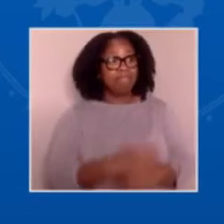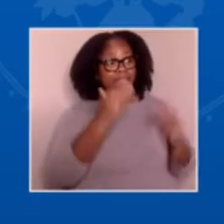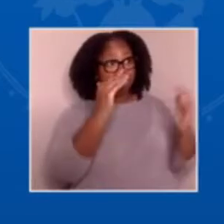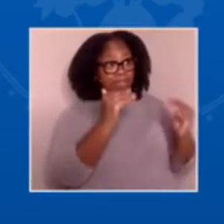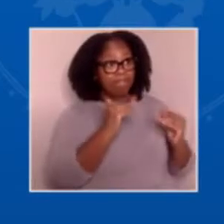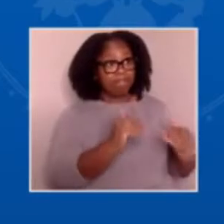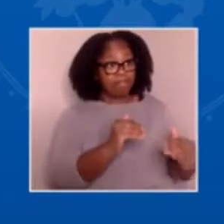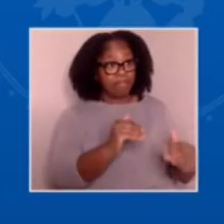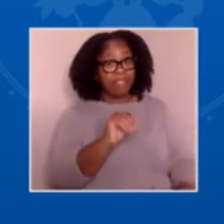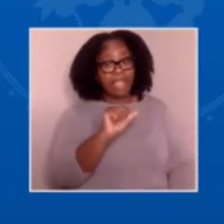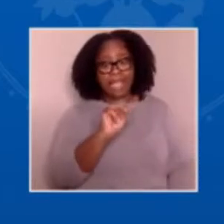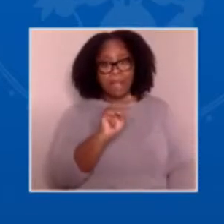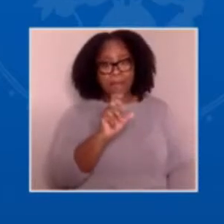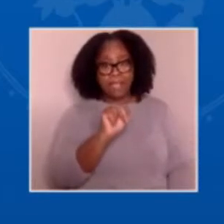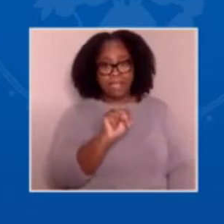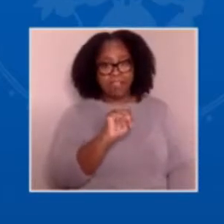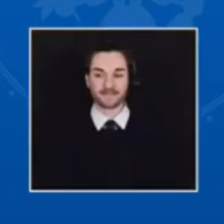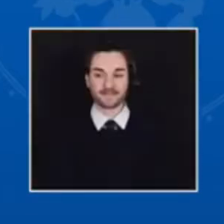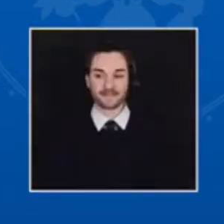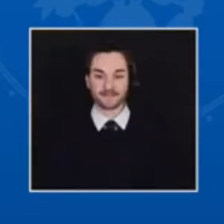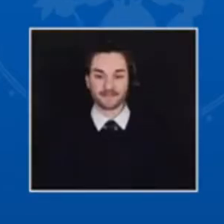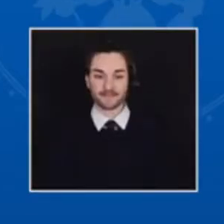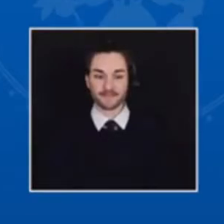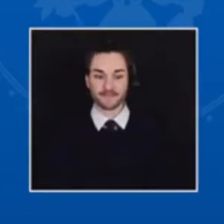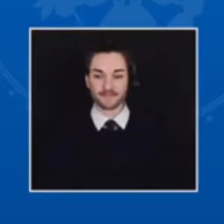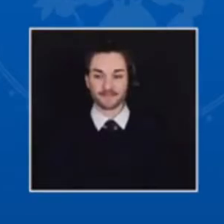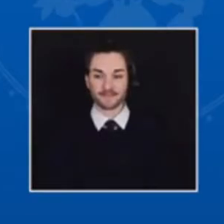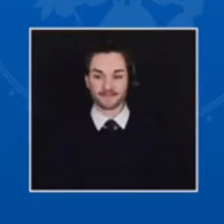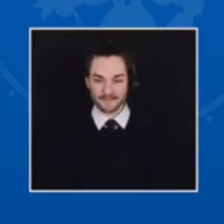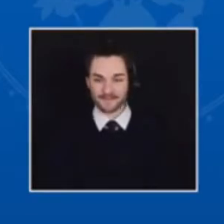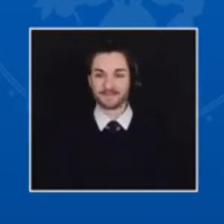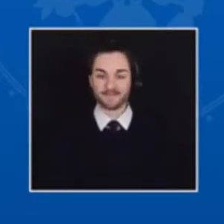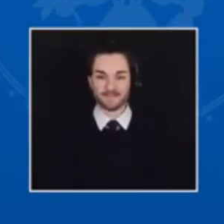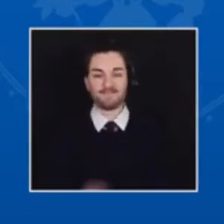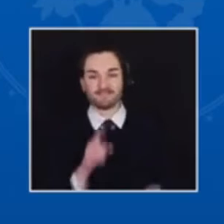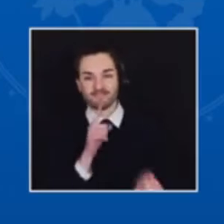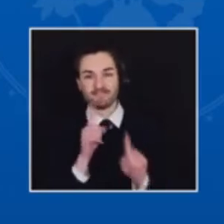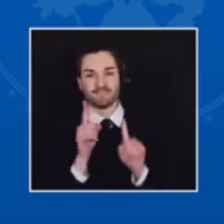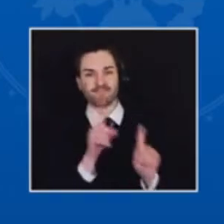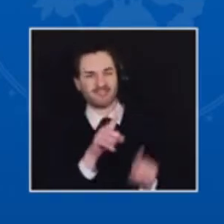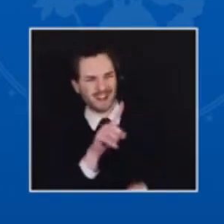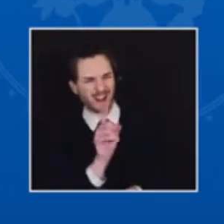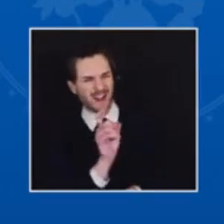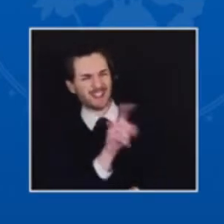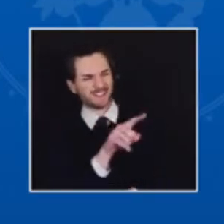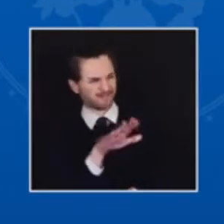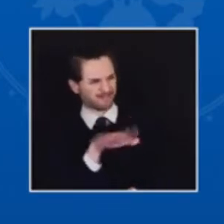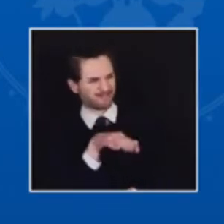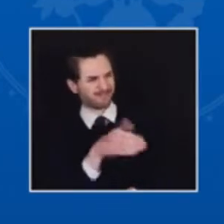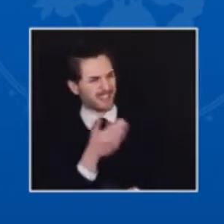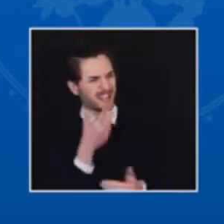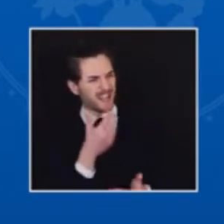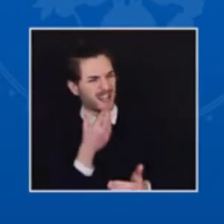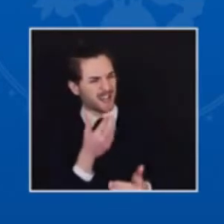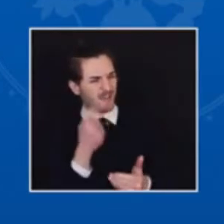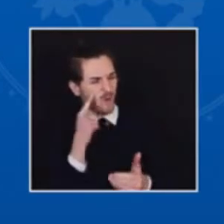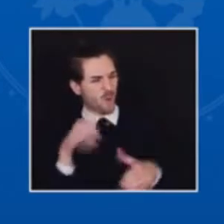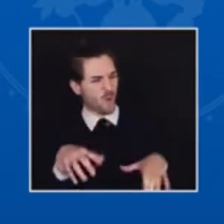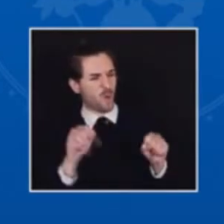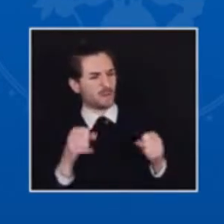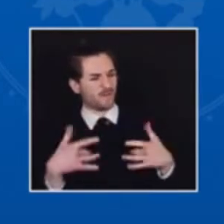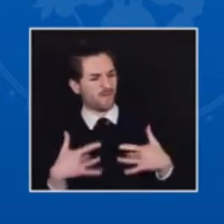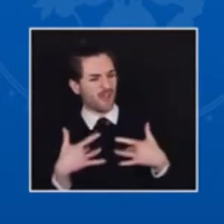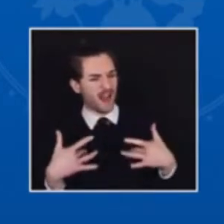question from Aman Javers yeah hey guys thanks for doing this uh really appreciate the call so um earlier today a group called